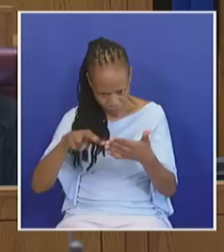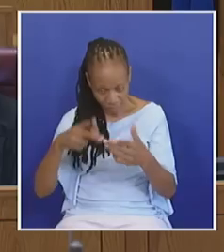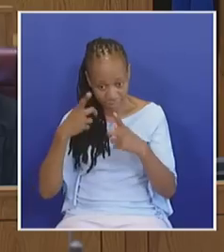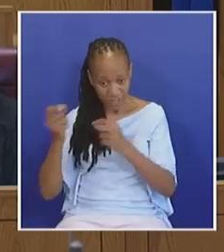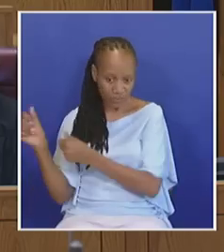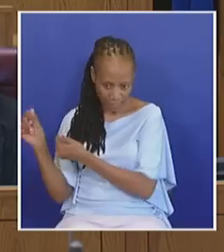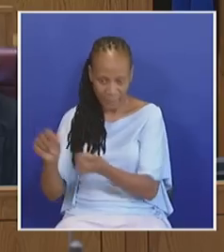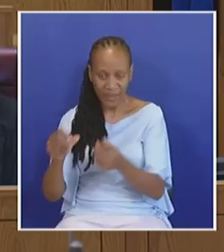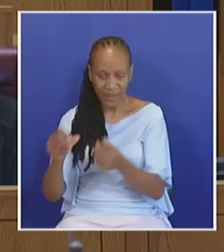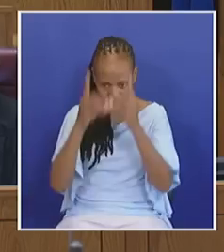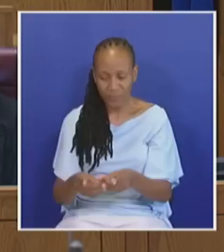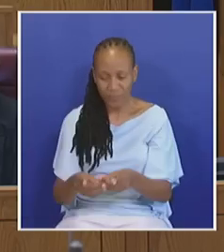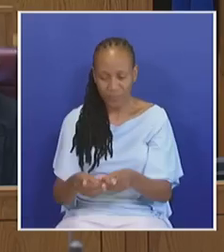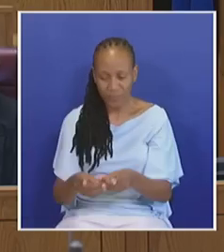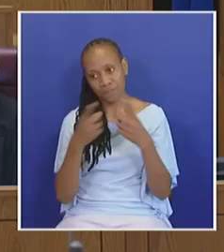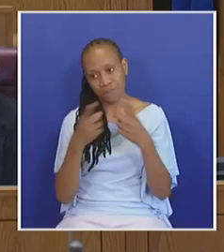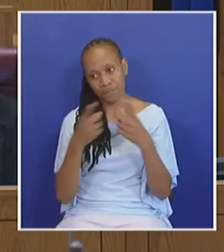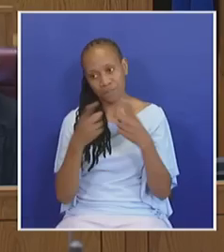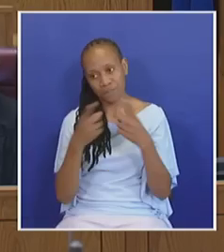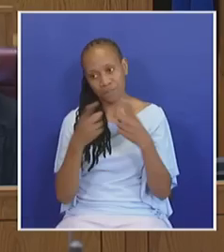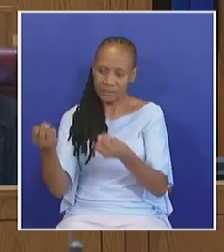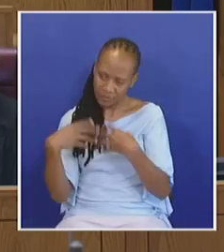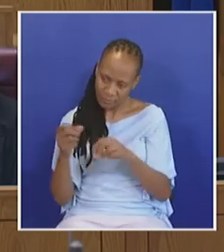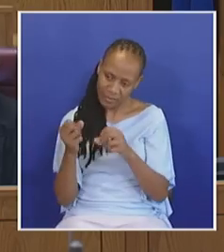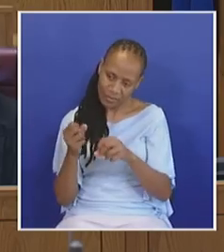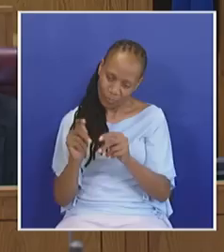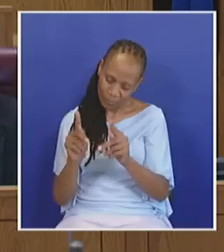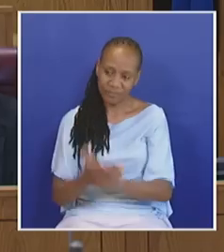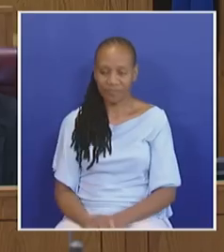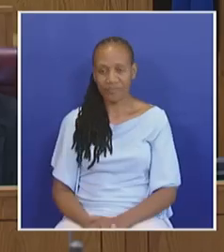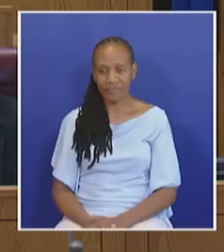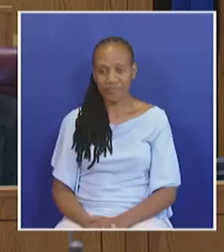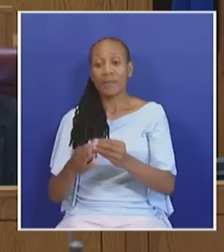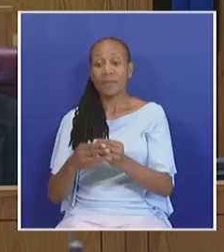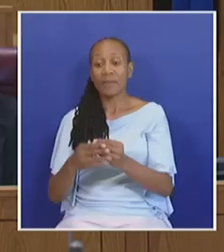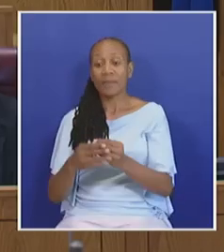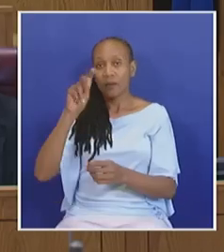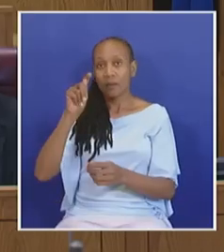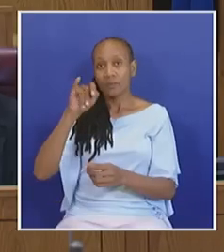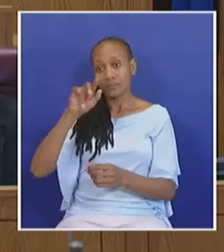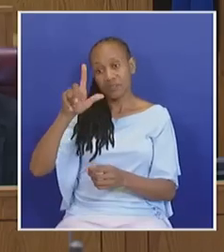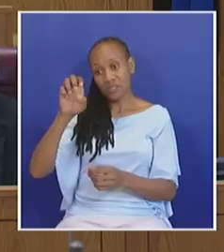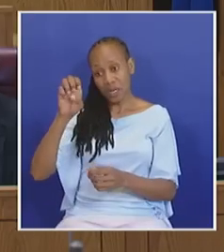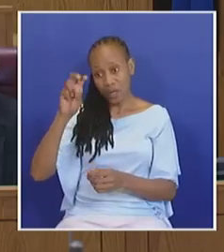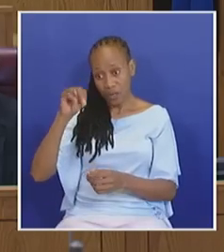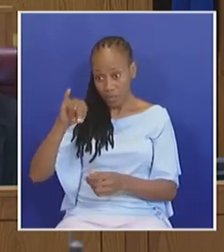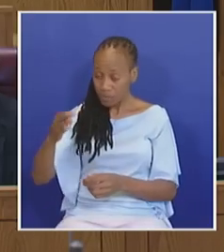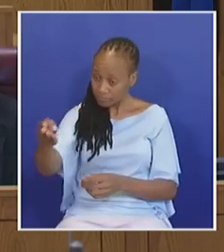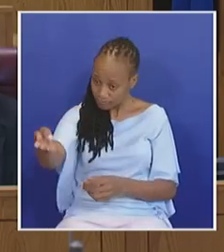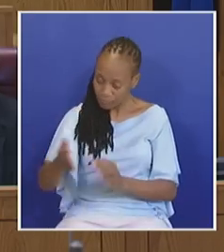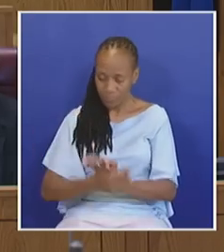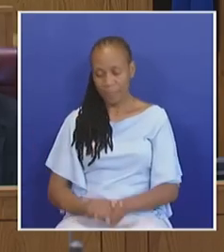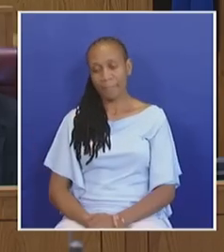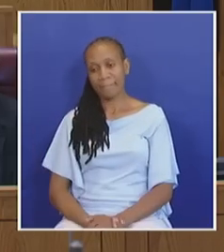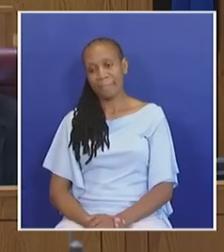this matter. Please grant me that. Honorable Mtileni, on your point of order, please take your seat, Honorable Mohapi. The point of